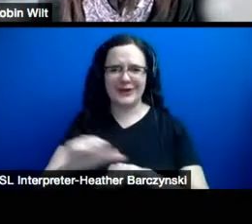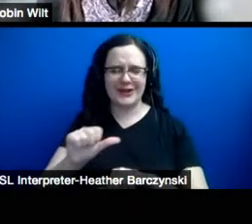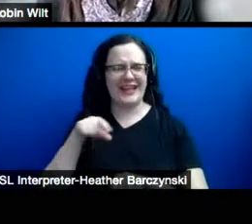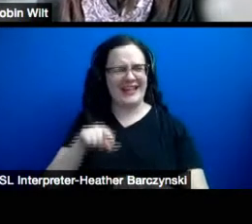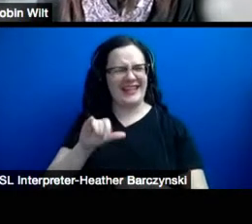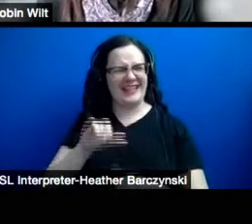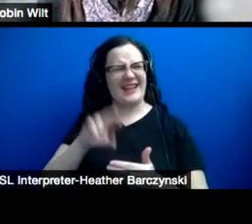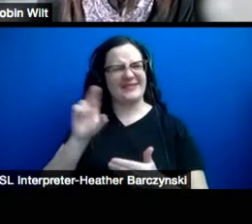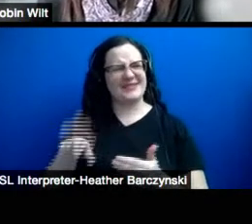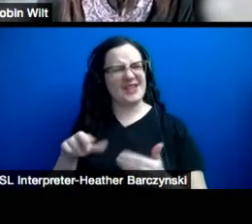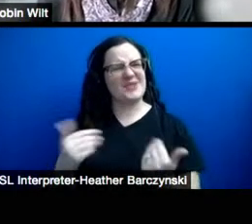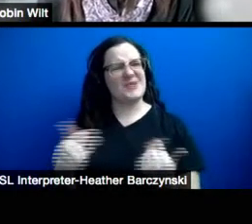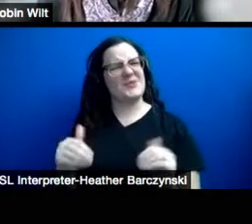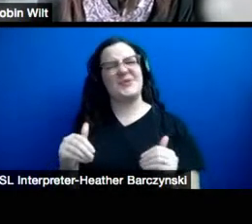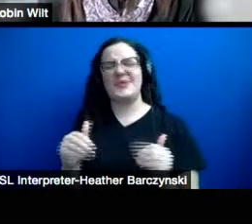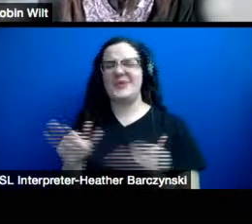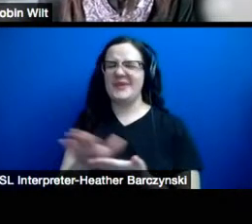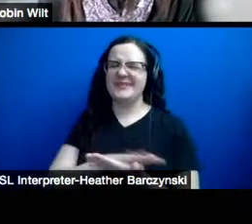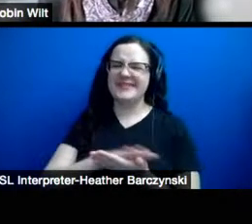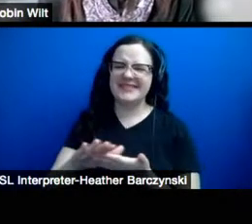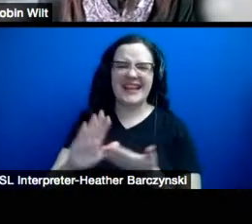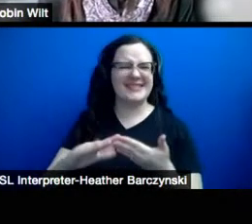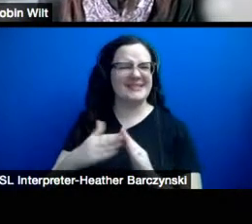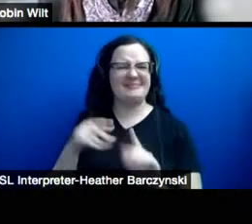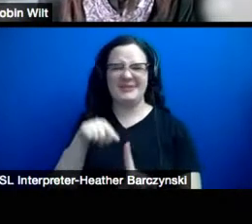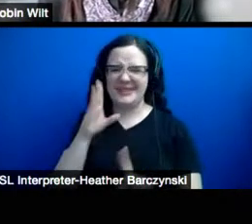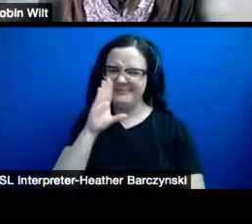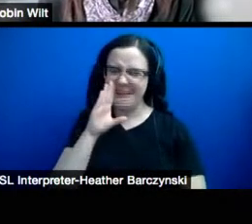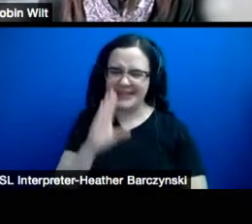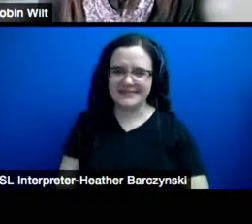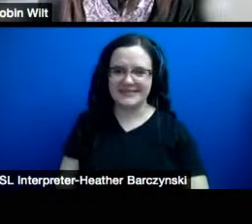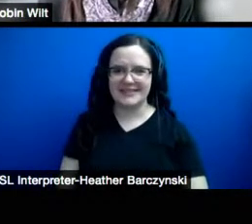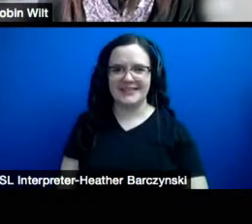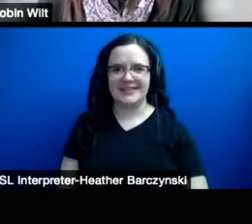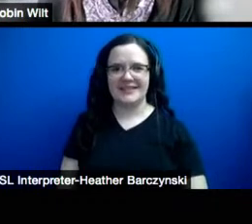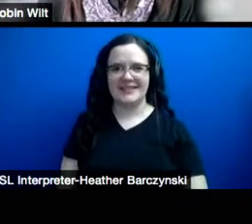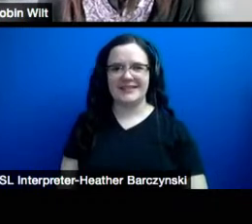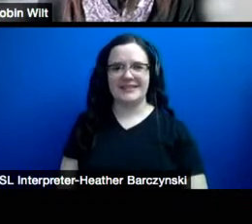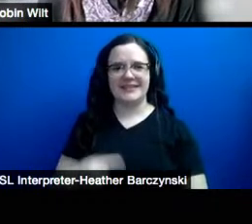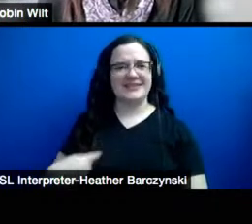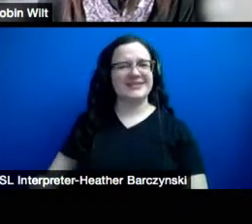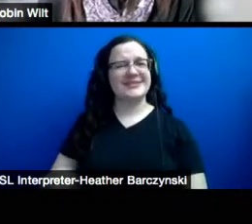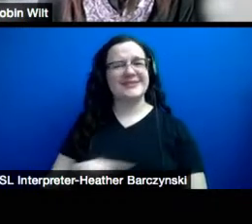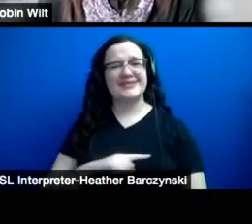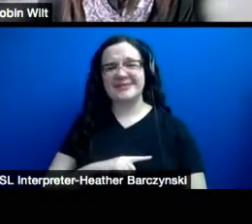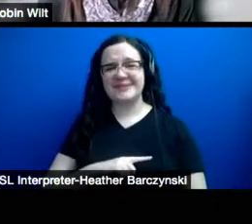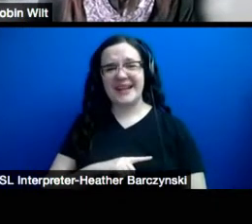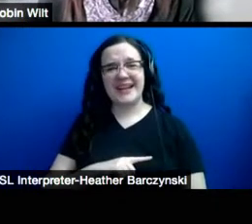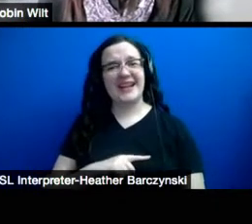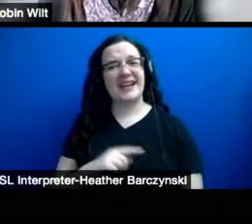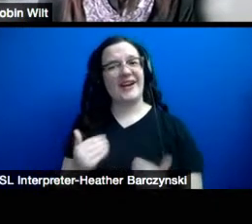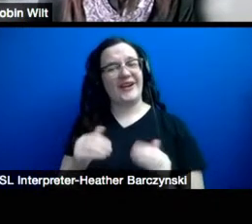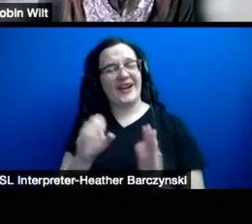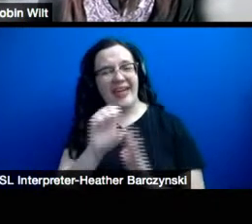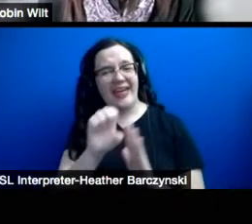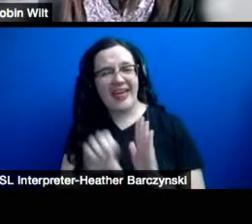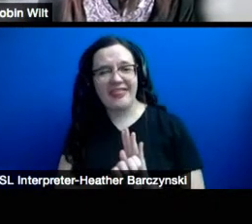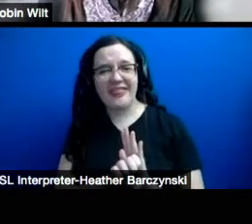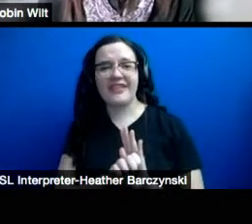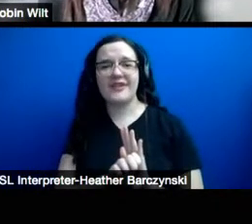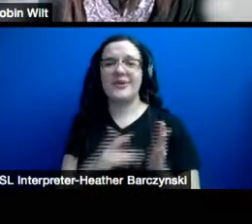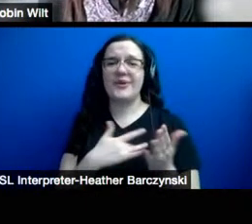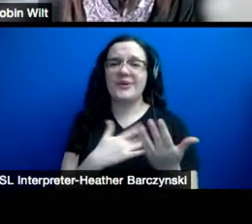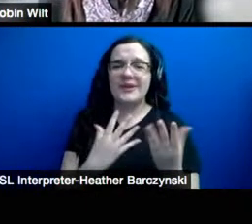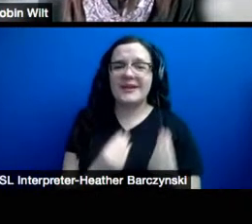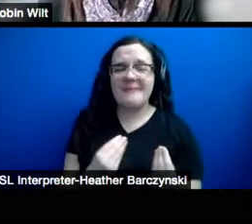how nice of a community Brighton is. We are as ethical, compassionate,